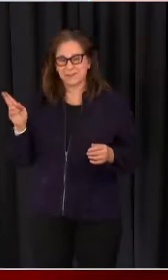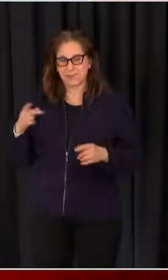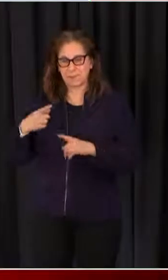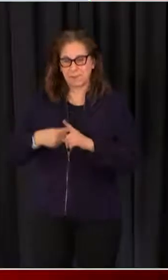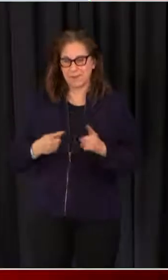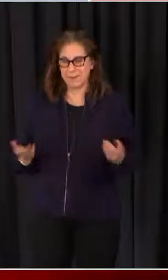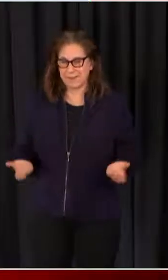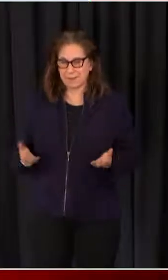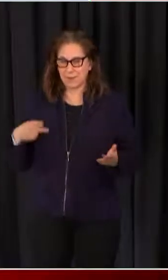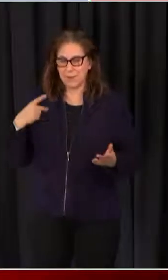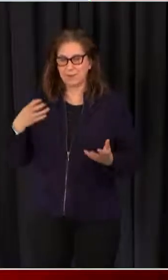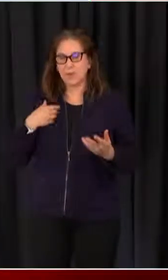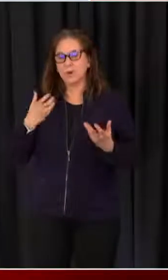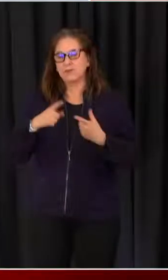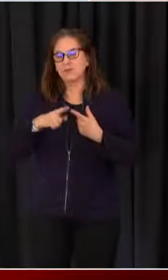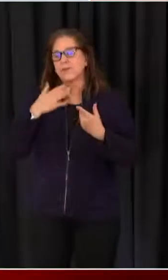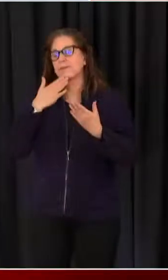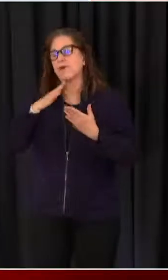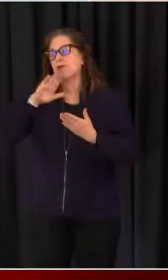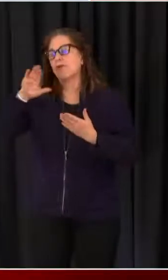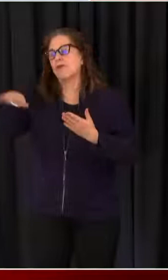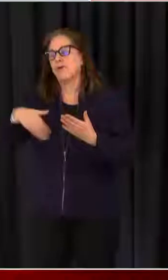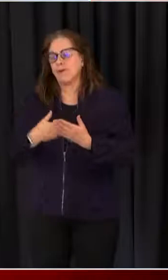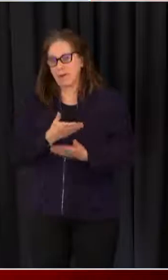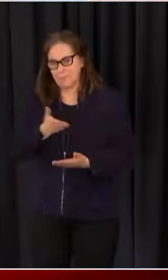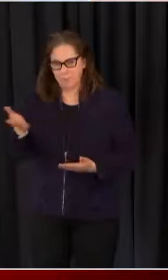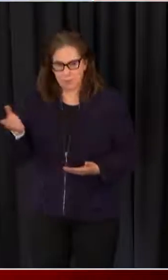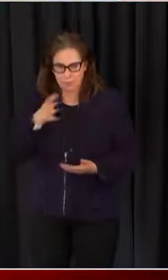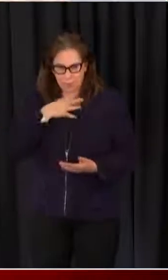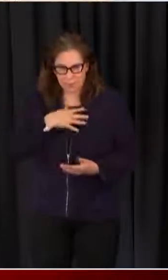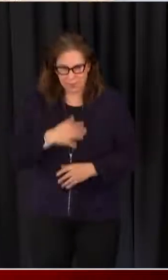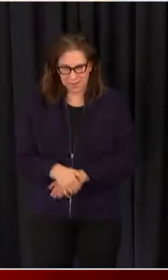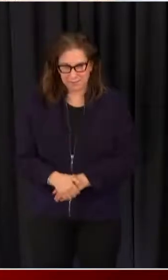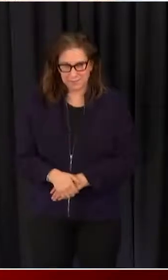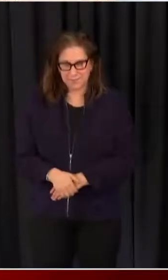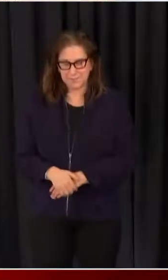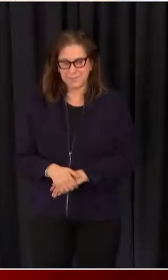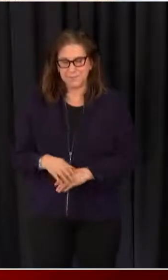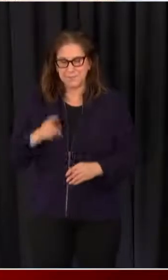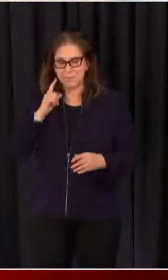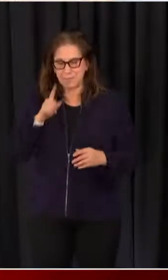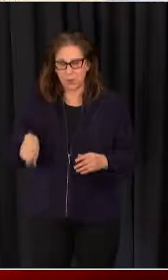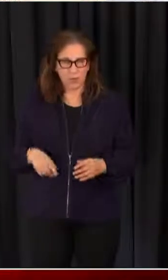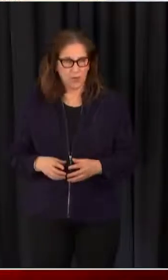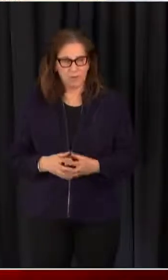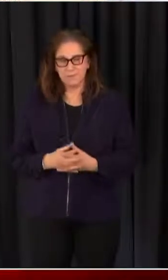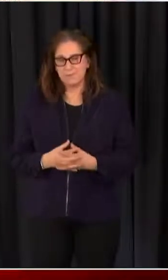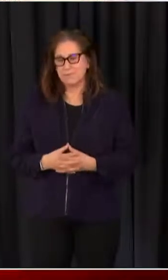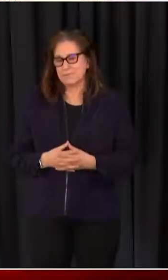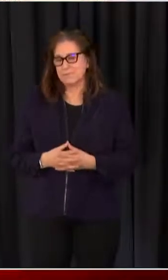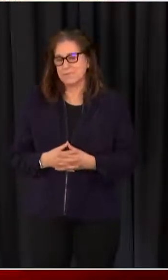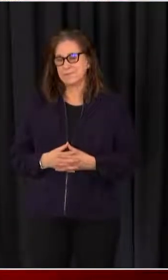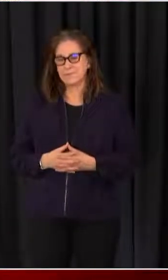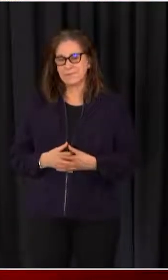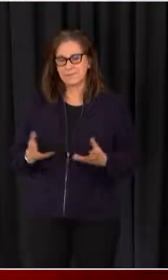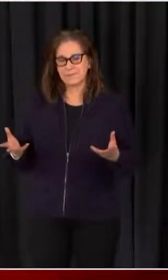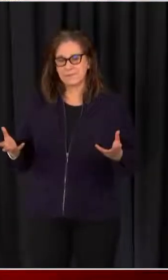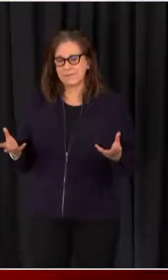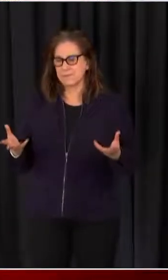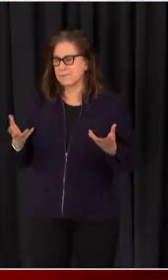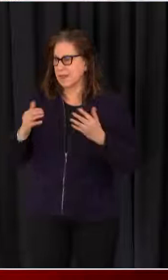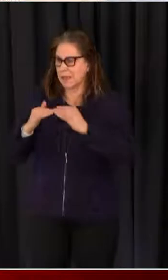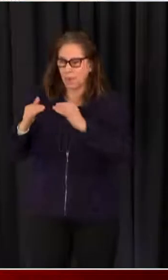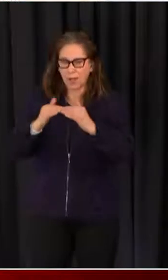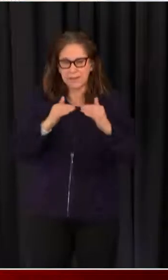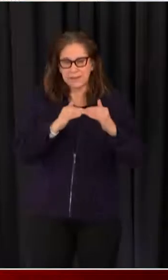in DC, and I want to thank all of them for advancing the causes of equality that we continue